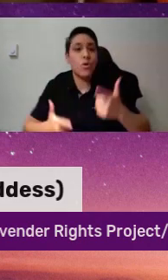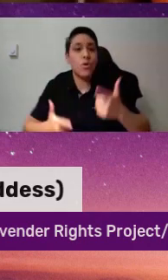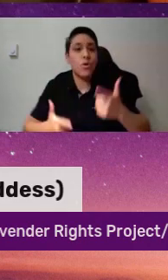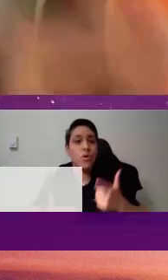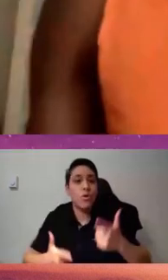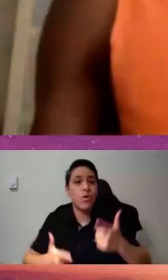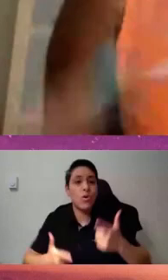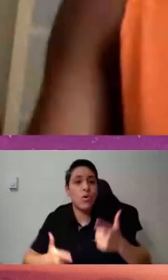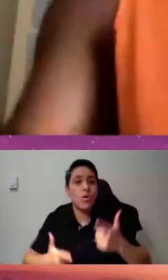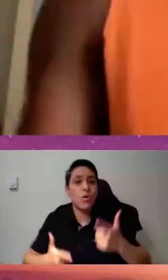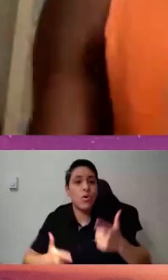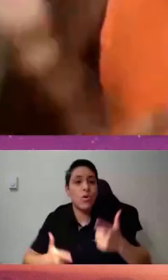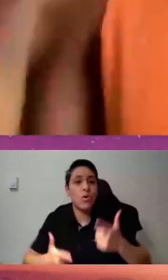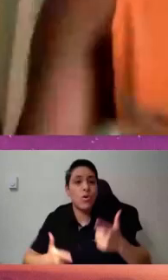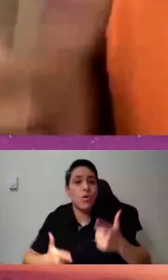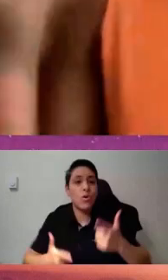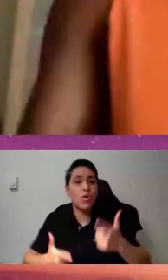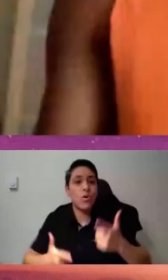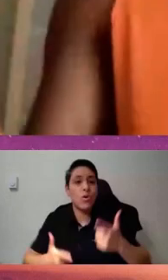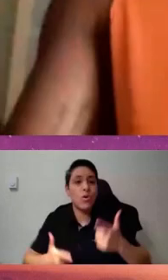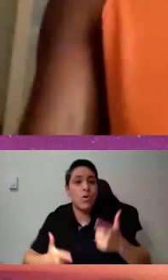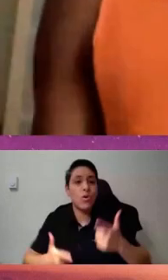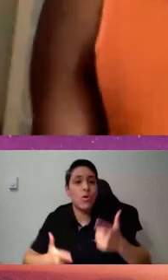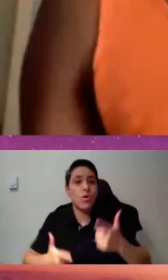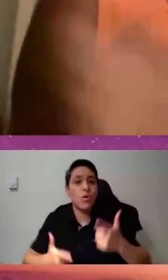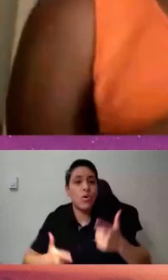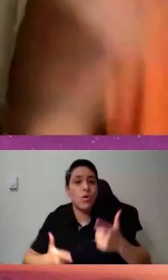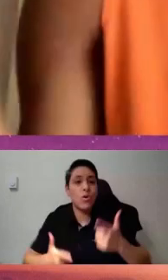it's like, why?